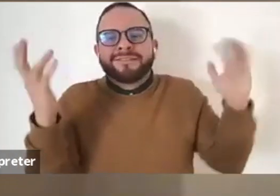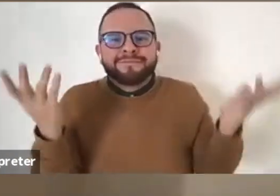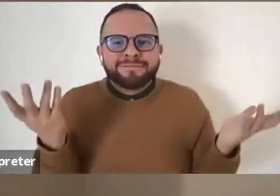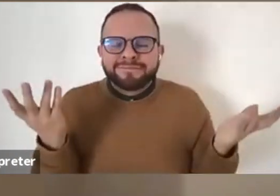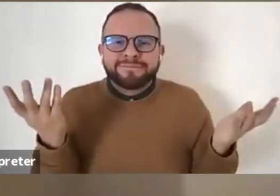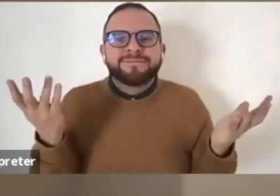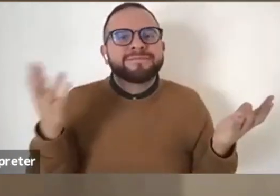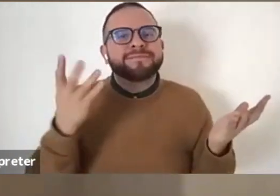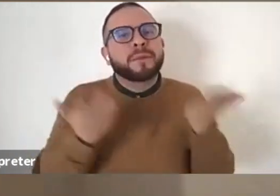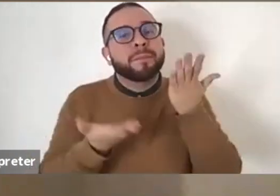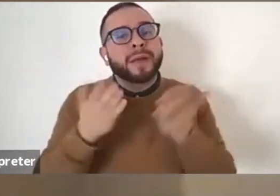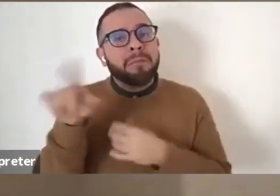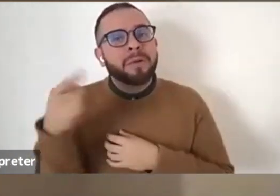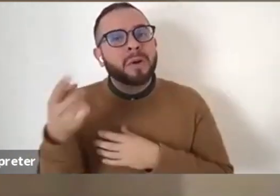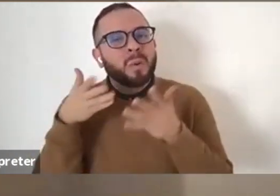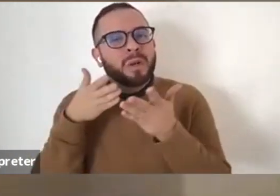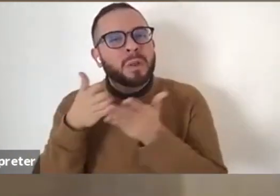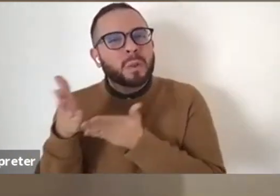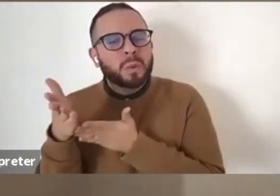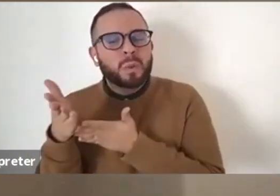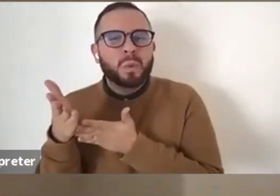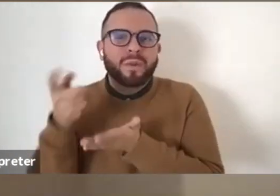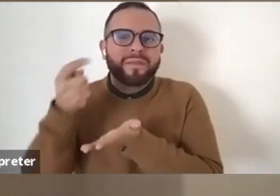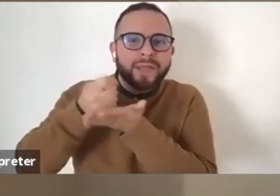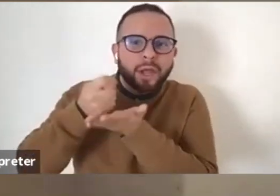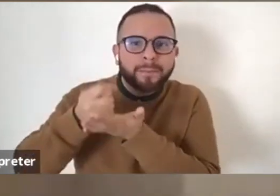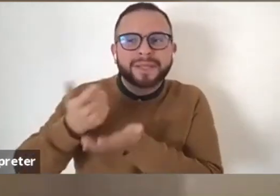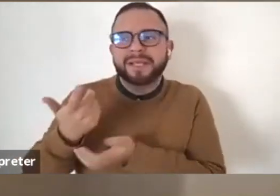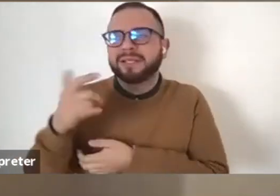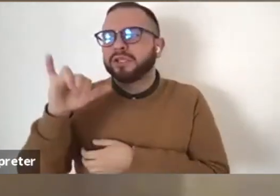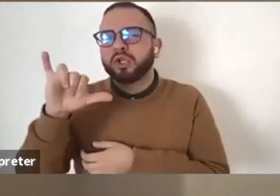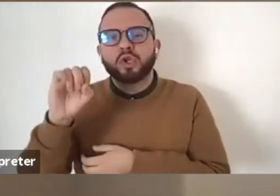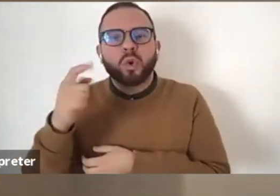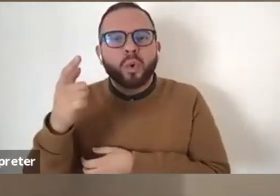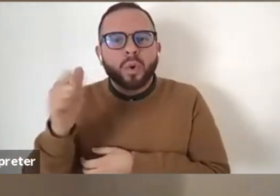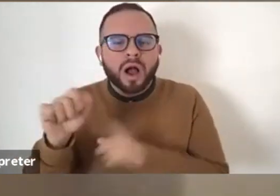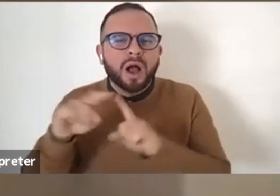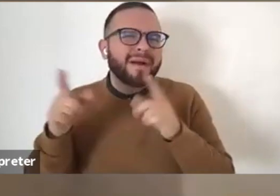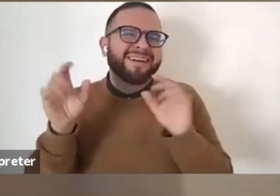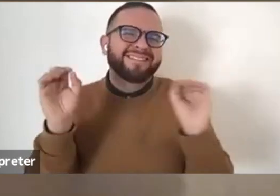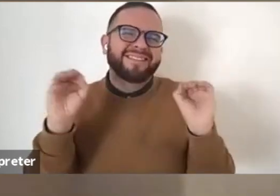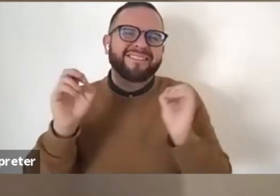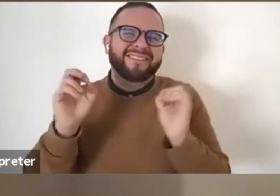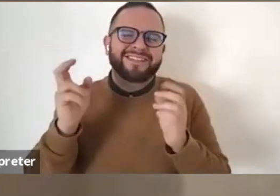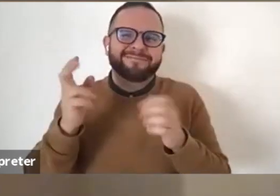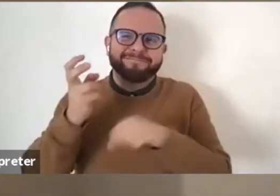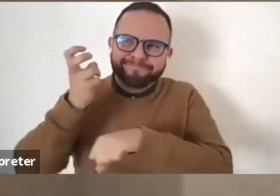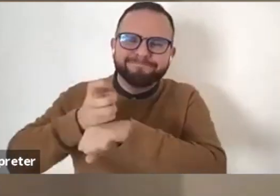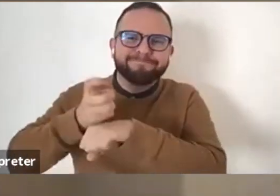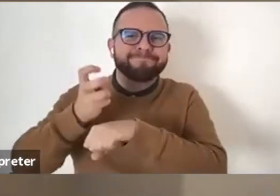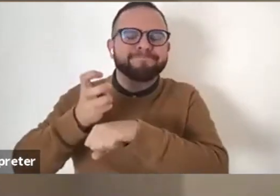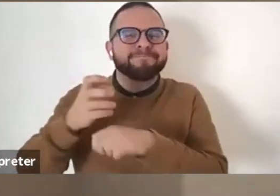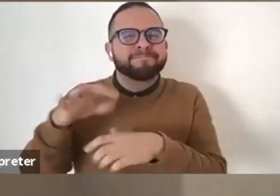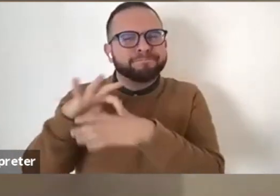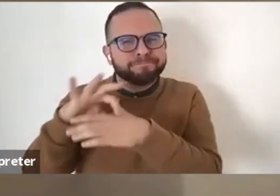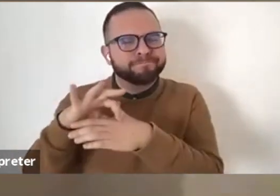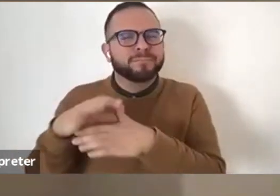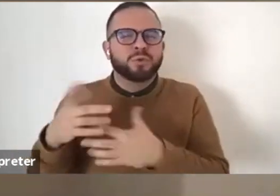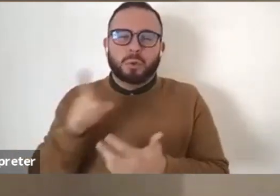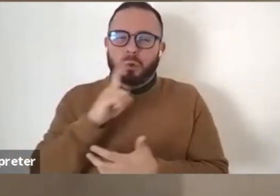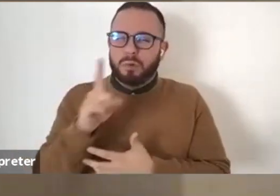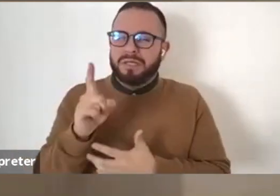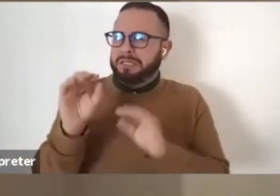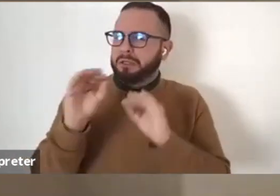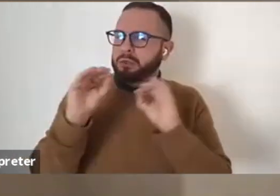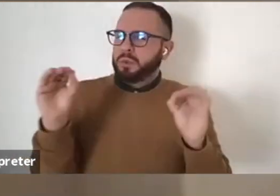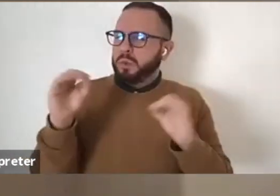only through, like, I don't know, therapist, yoga, but nothing very concrete. So there is a lack of real deep emotion. There is